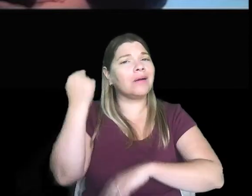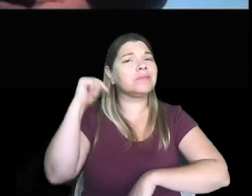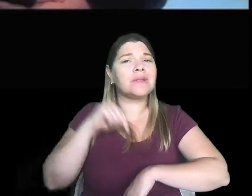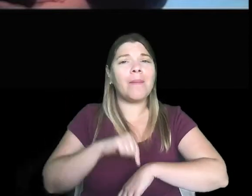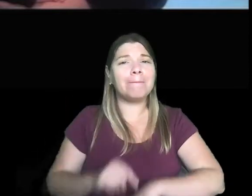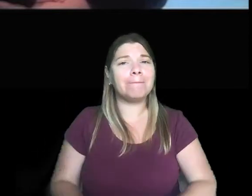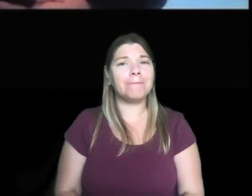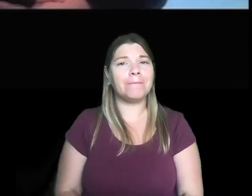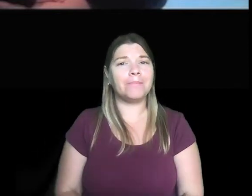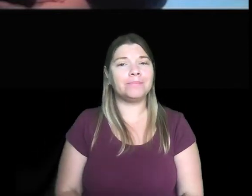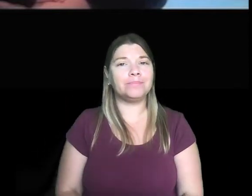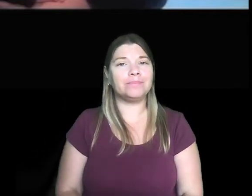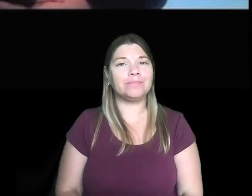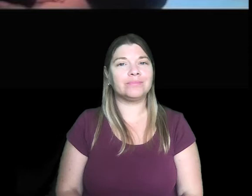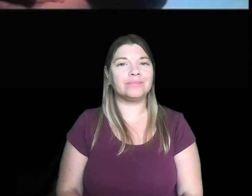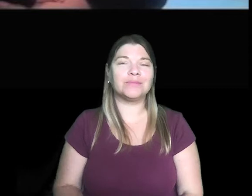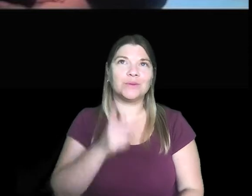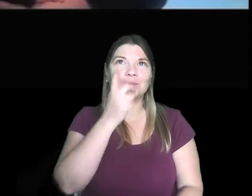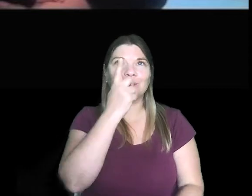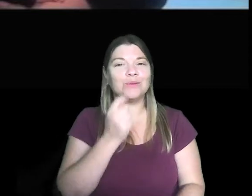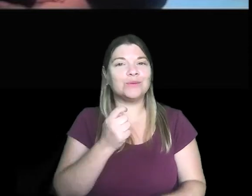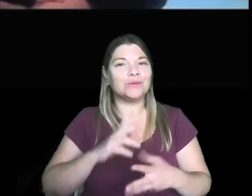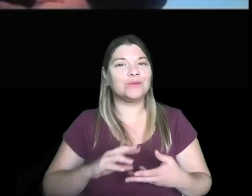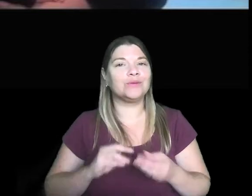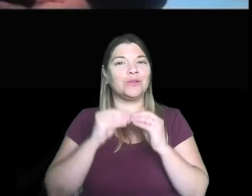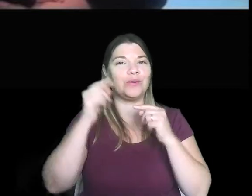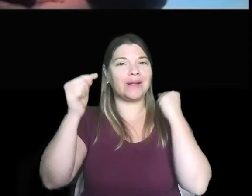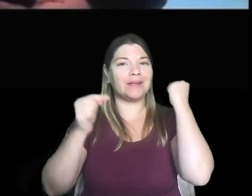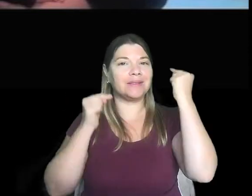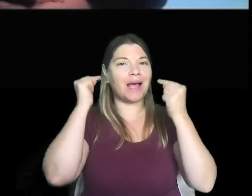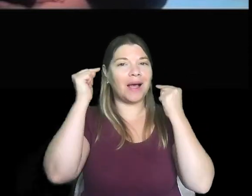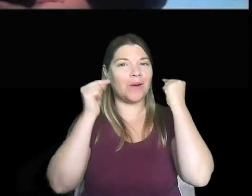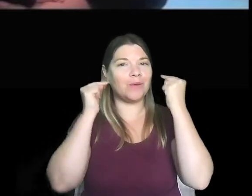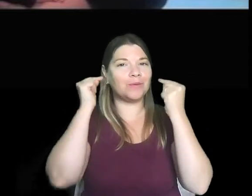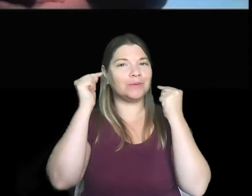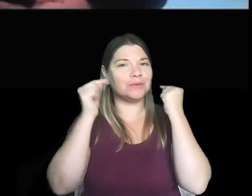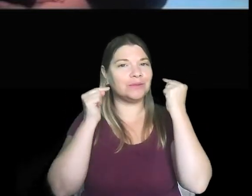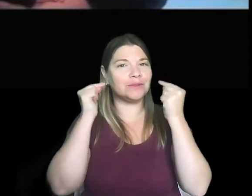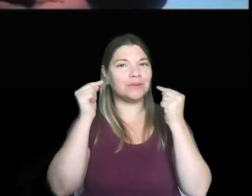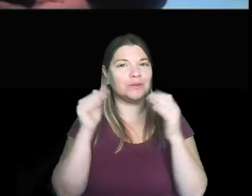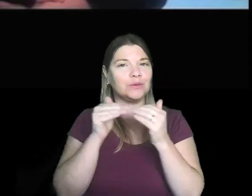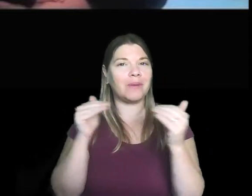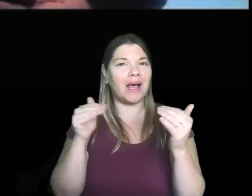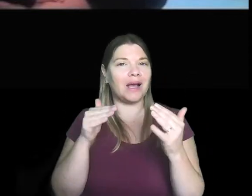If it could be described in a sound, what would that sound be?